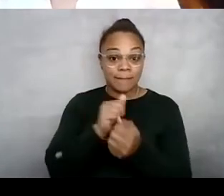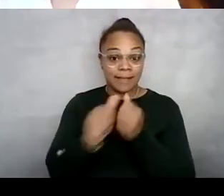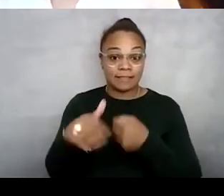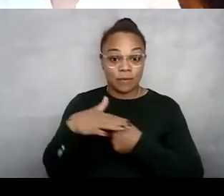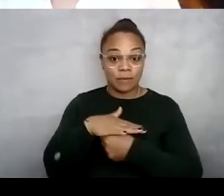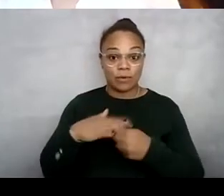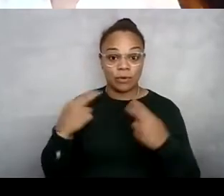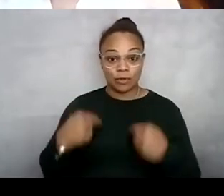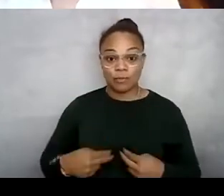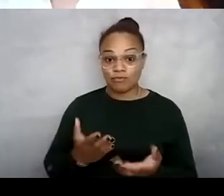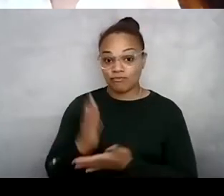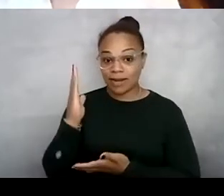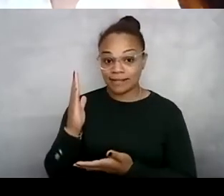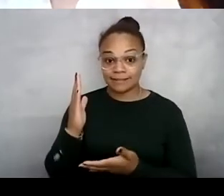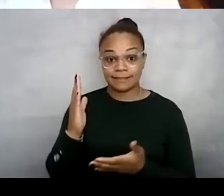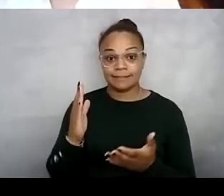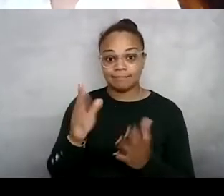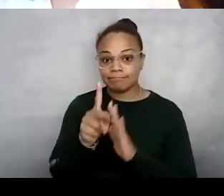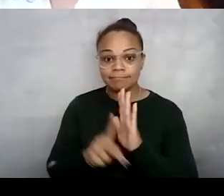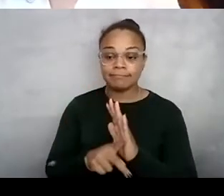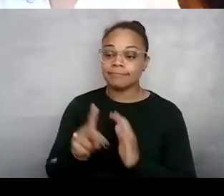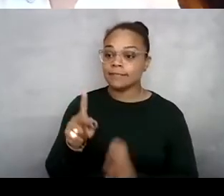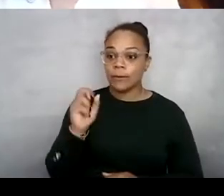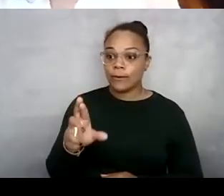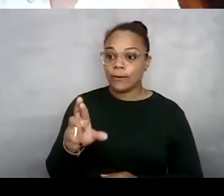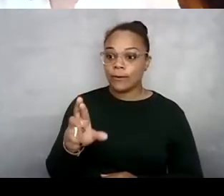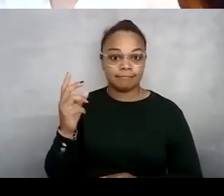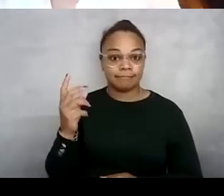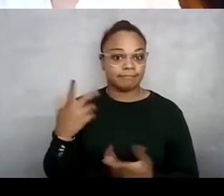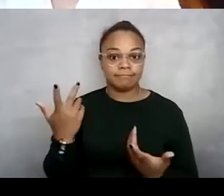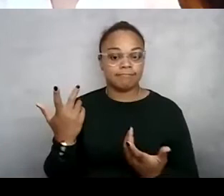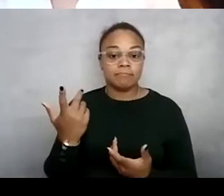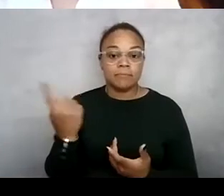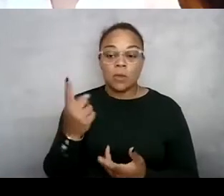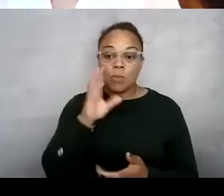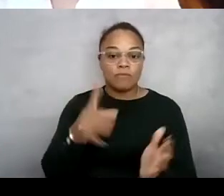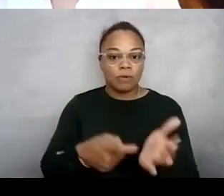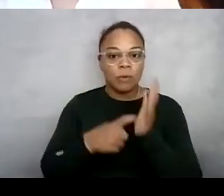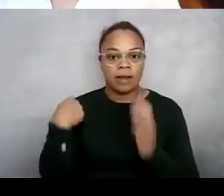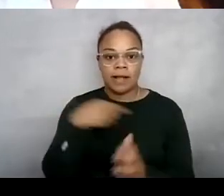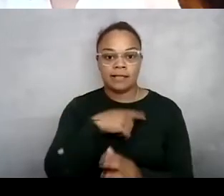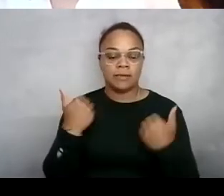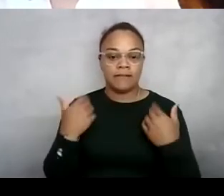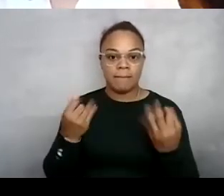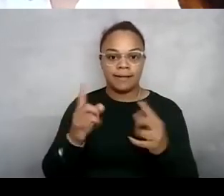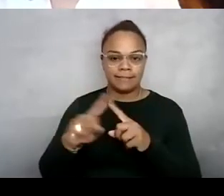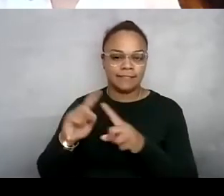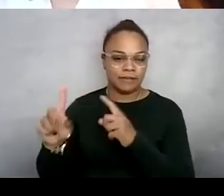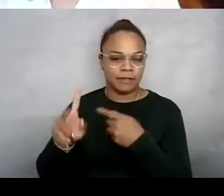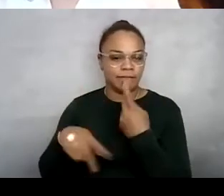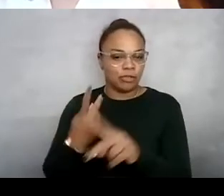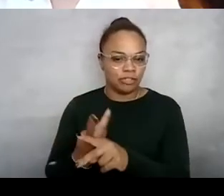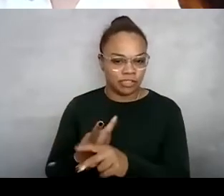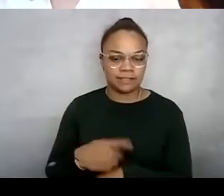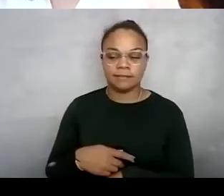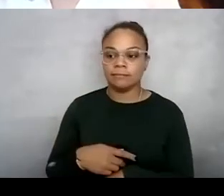local non-discrimination ordinance, we would go through multiple iterations. We'd barely get any support. We'd have a hard